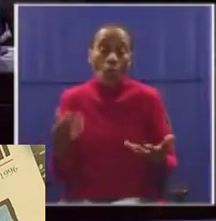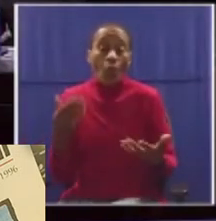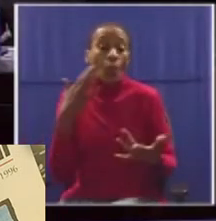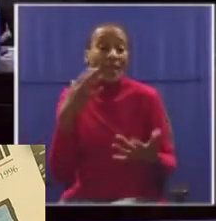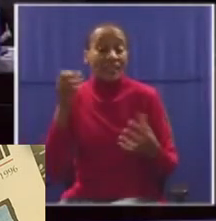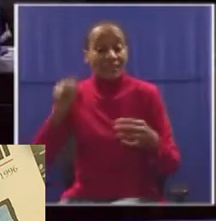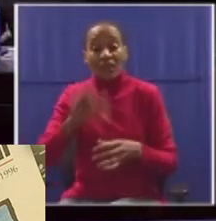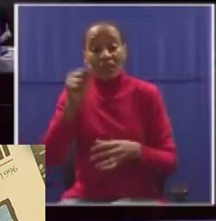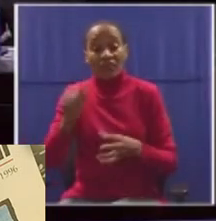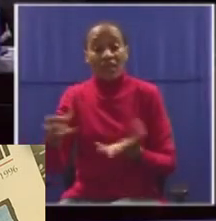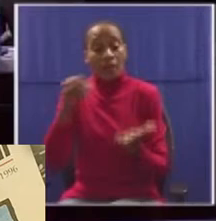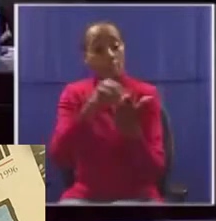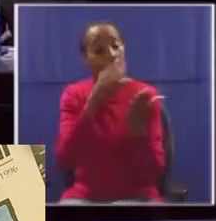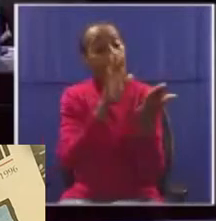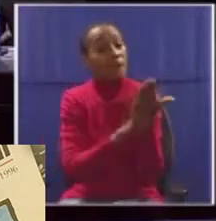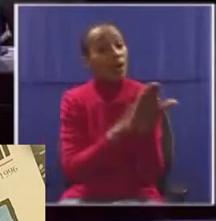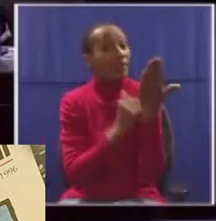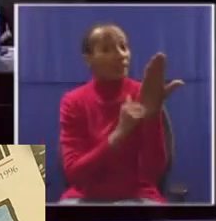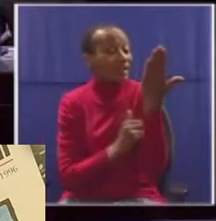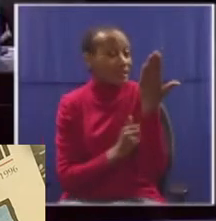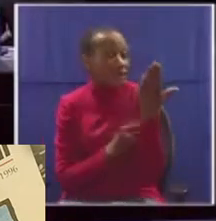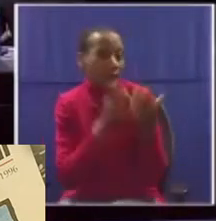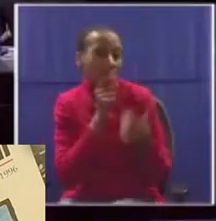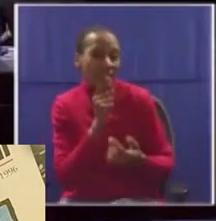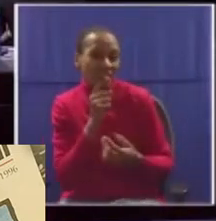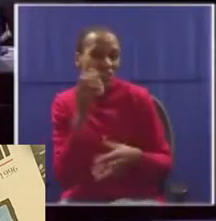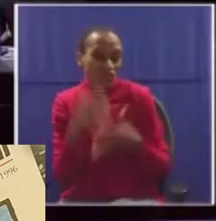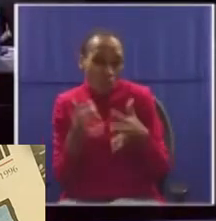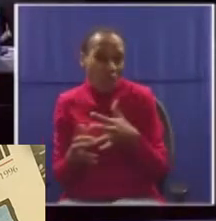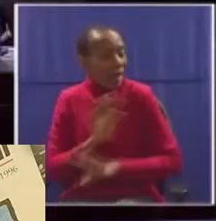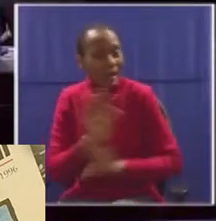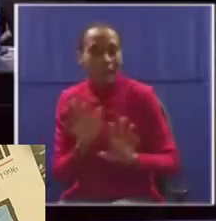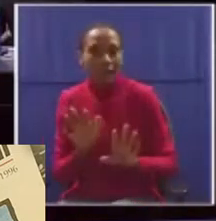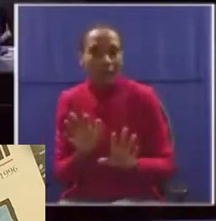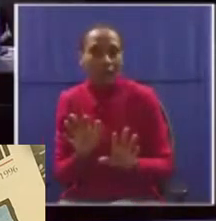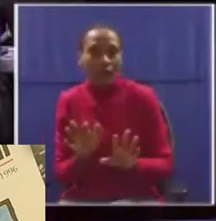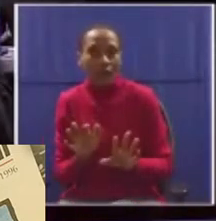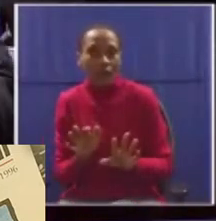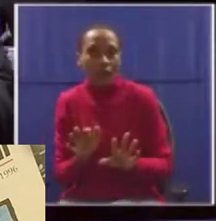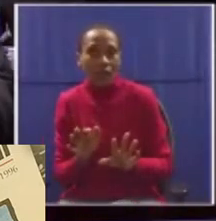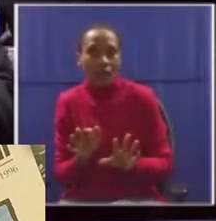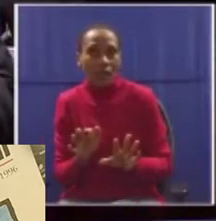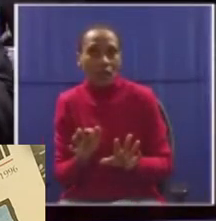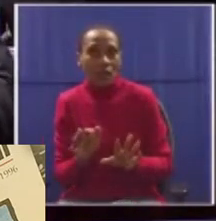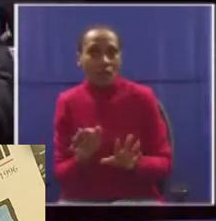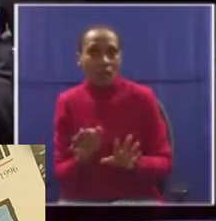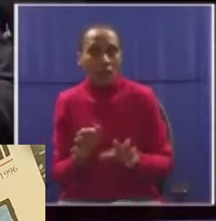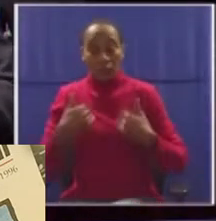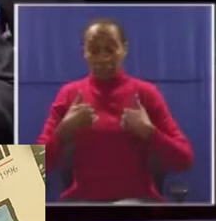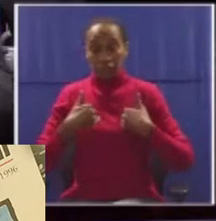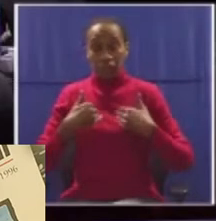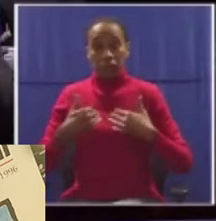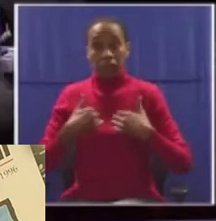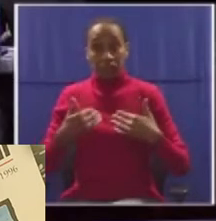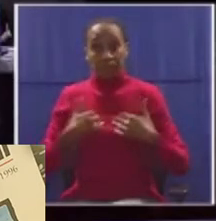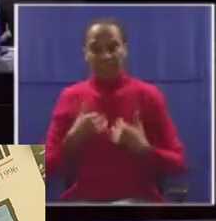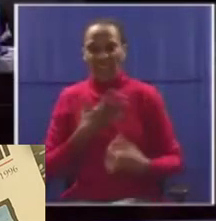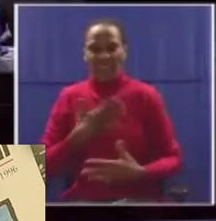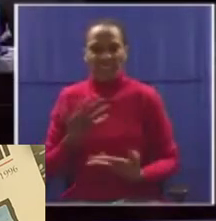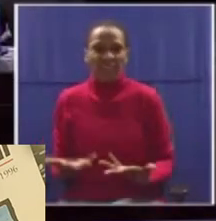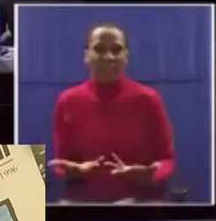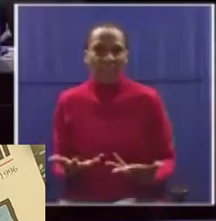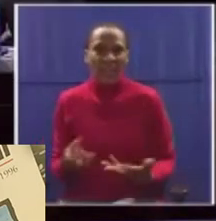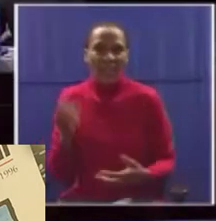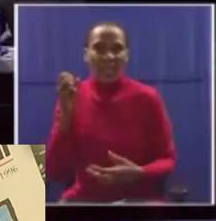one or that it was taken for free for the last three reasons that's from our side from subjectively